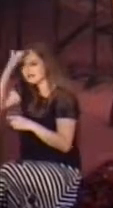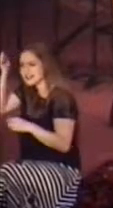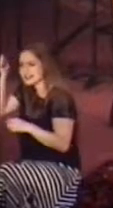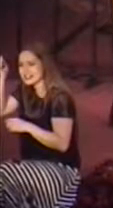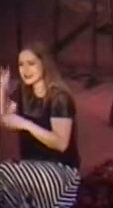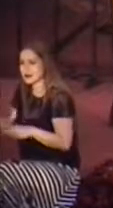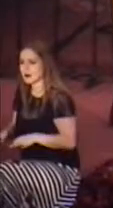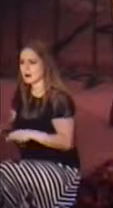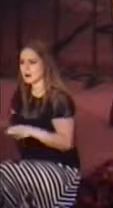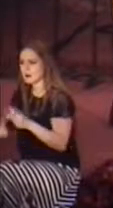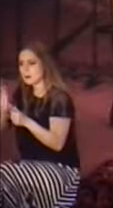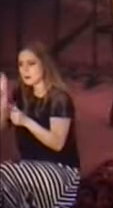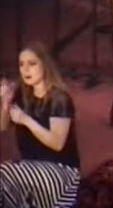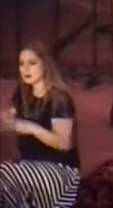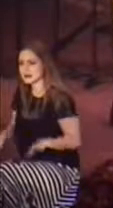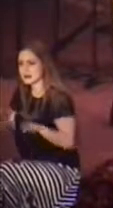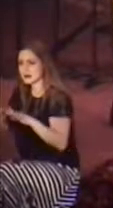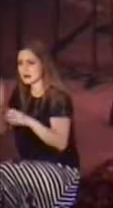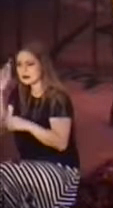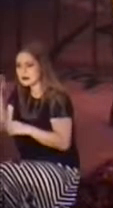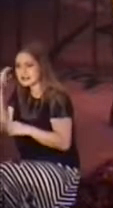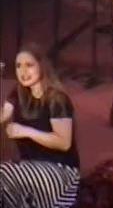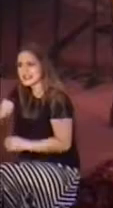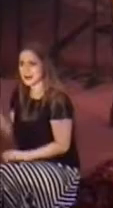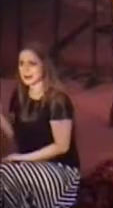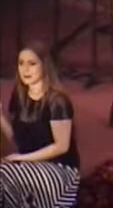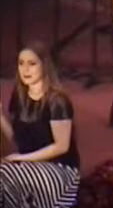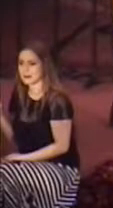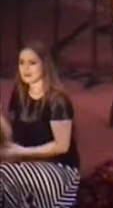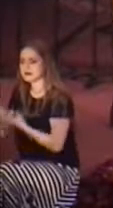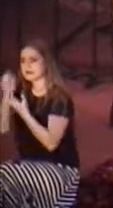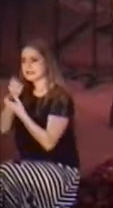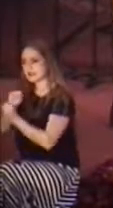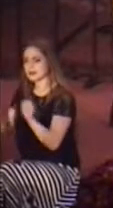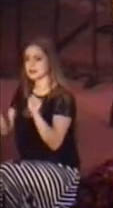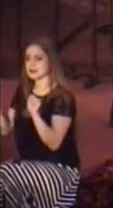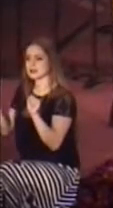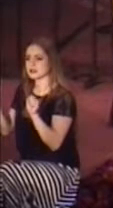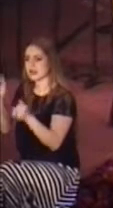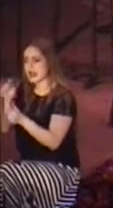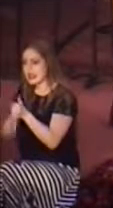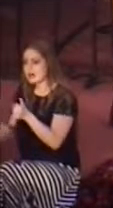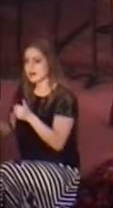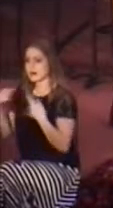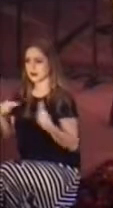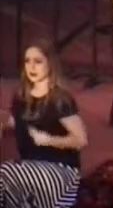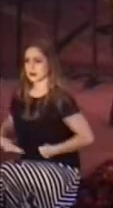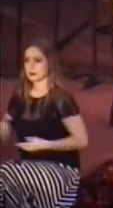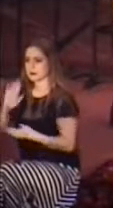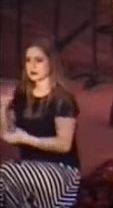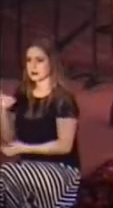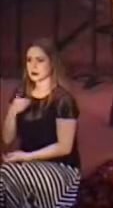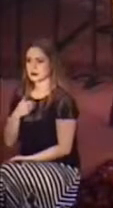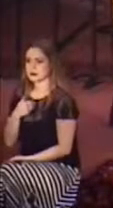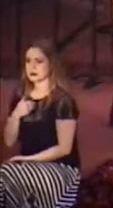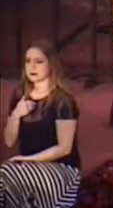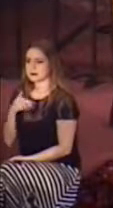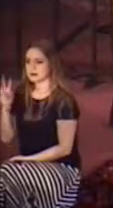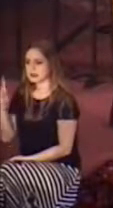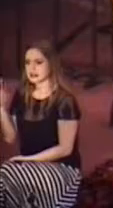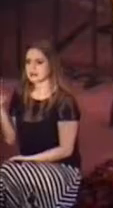reason why Jesus came. And that was for the salvation of every human soul. And secondly, I want to